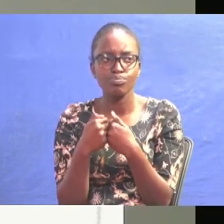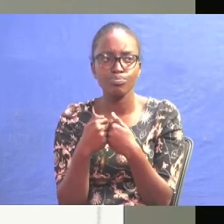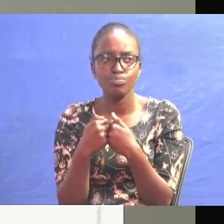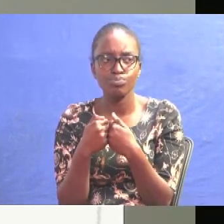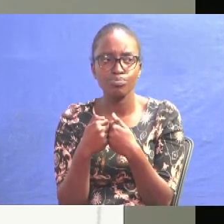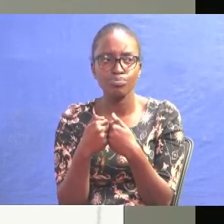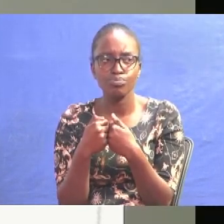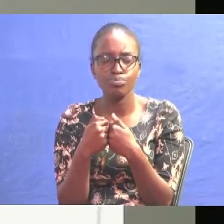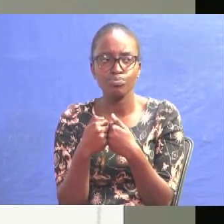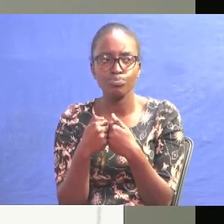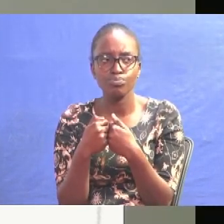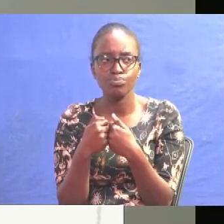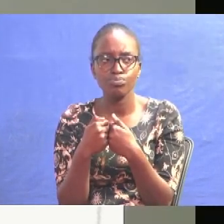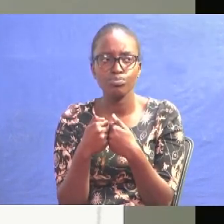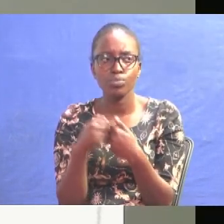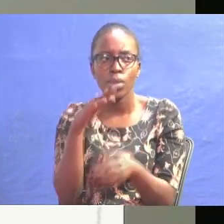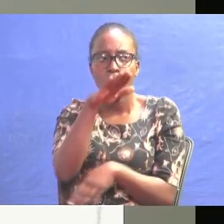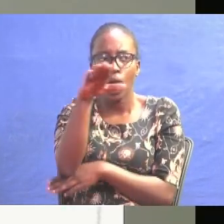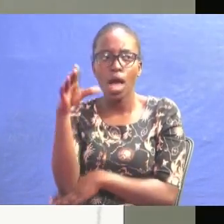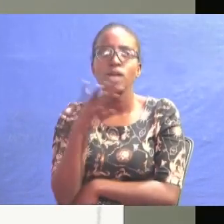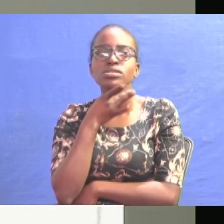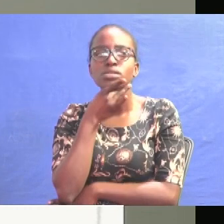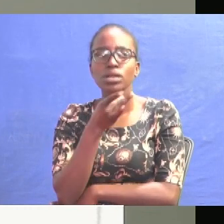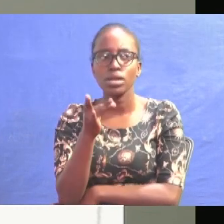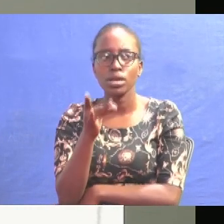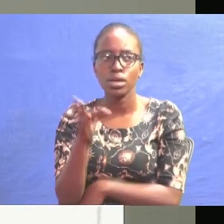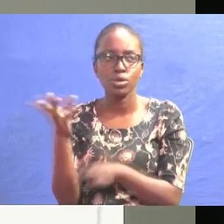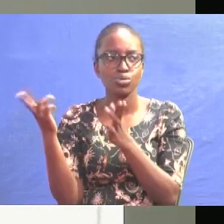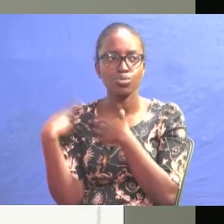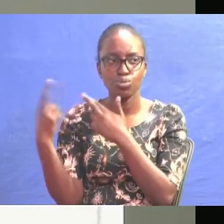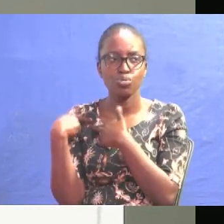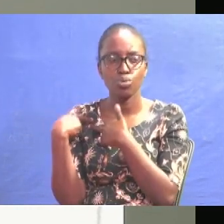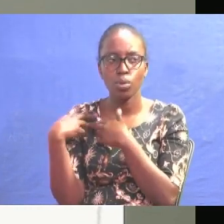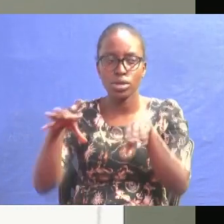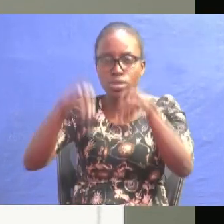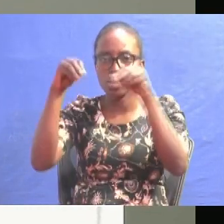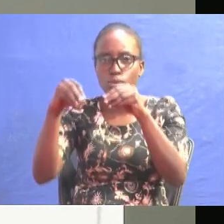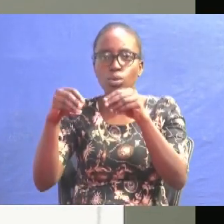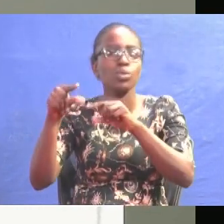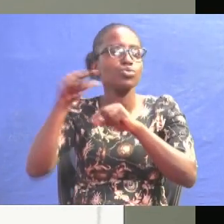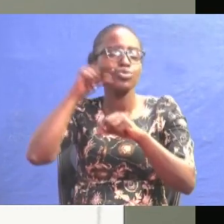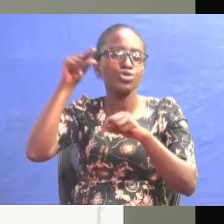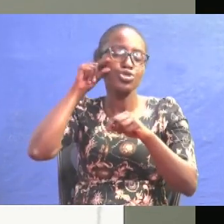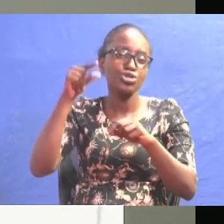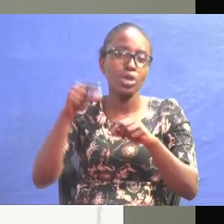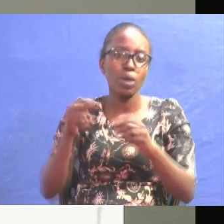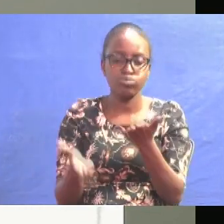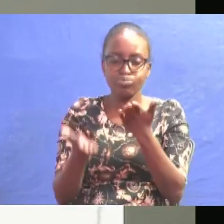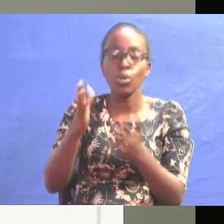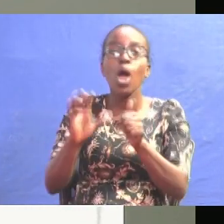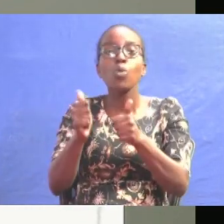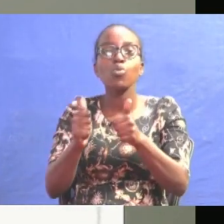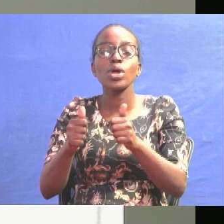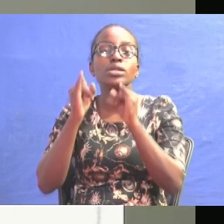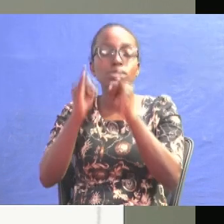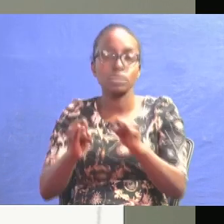In terms of asking, what is the role that we have taken in terms of gender equality, it is evident that we are trying as a